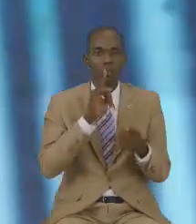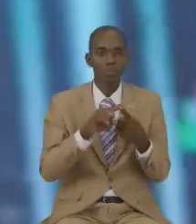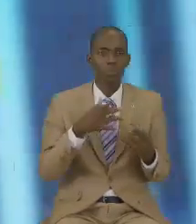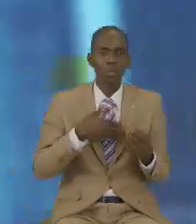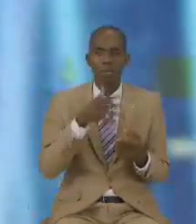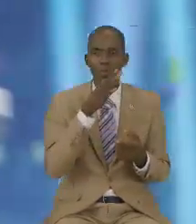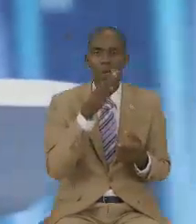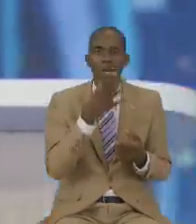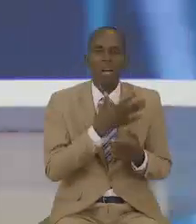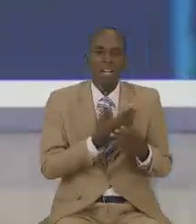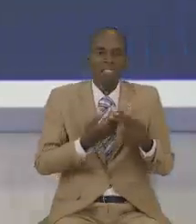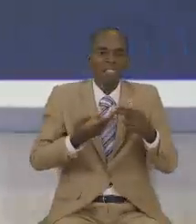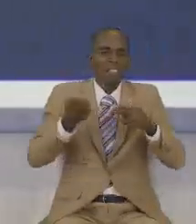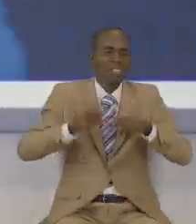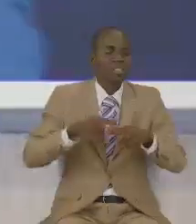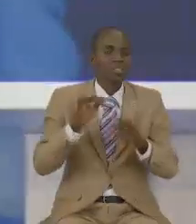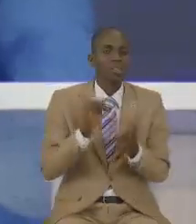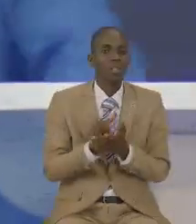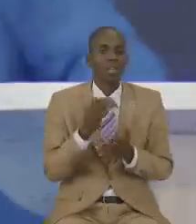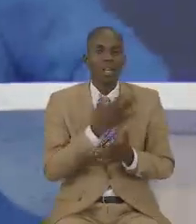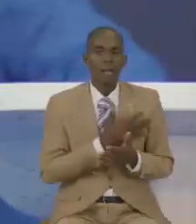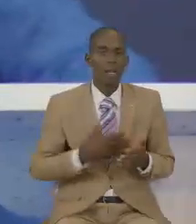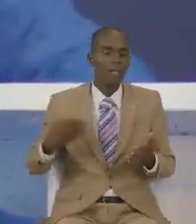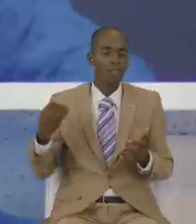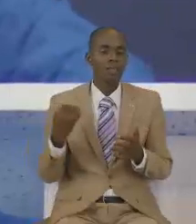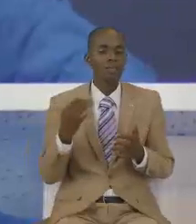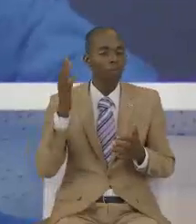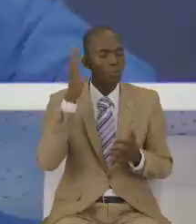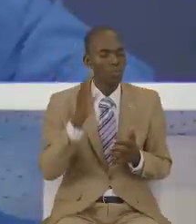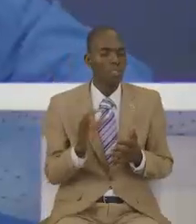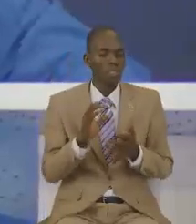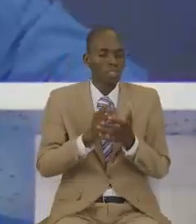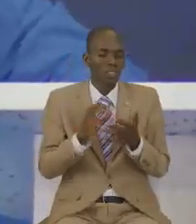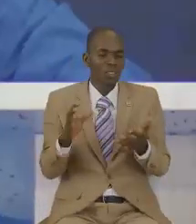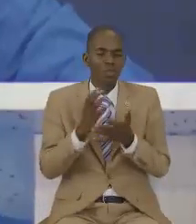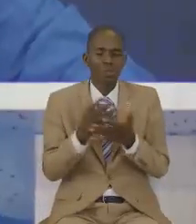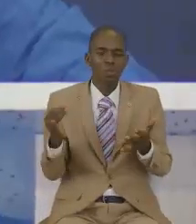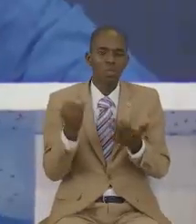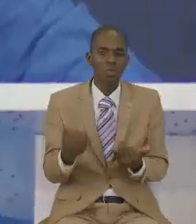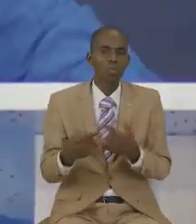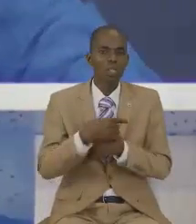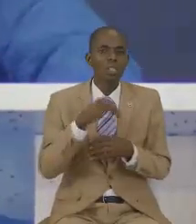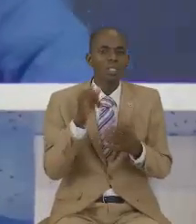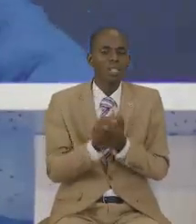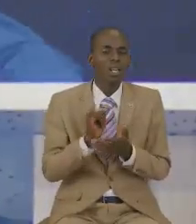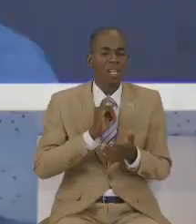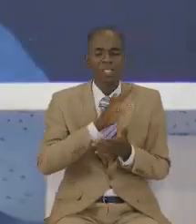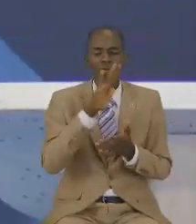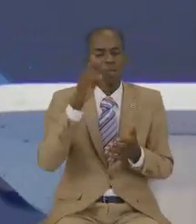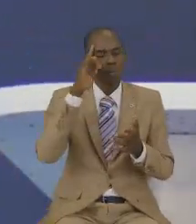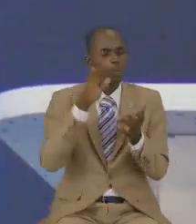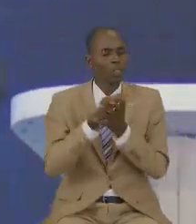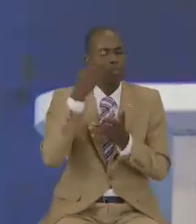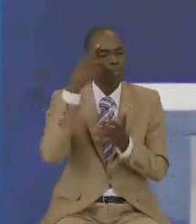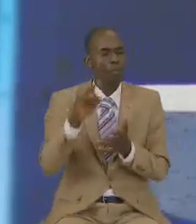I increase that, and then faith, I'm going to believe something today that I didn't believe for yesterday. It